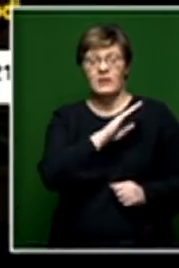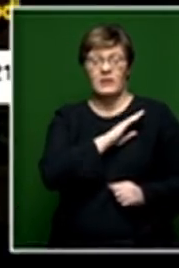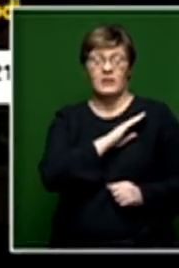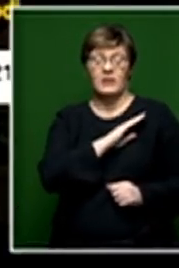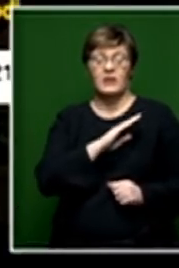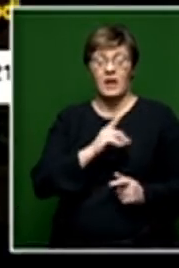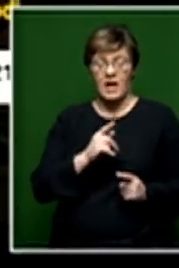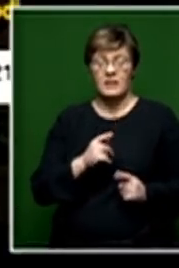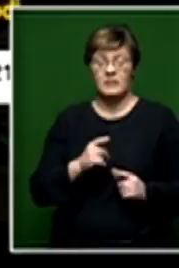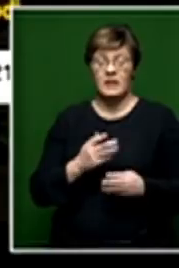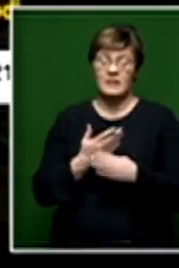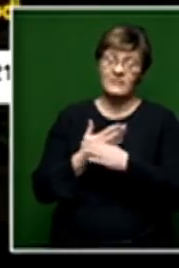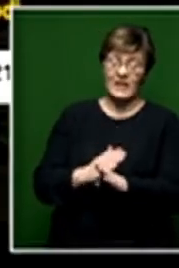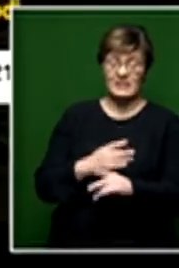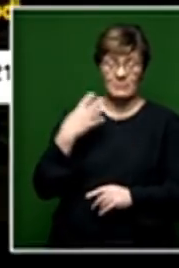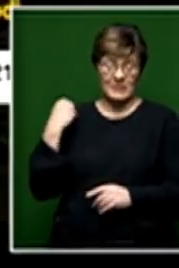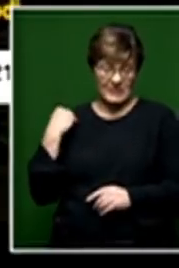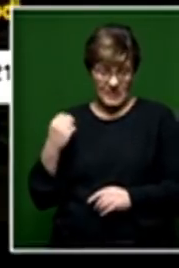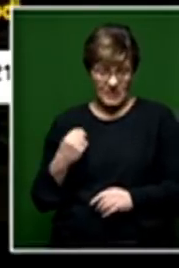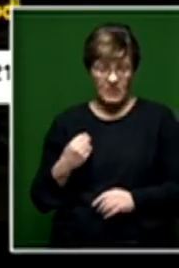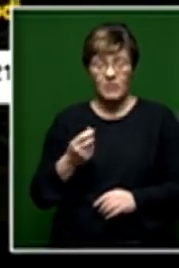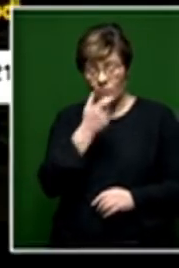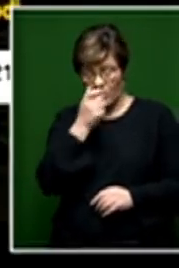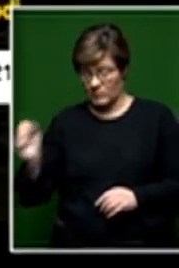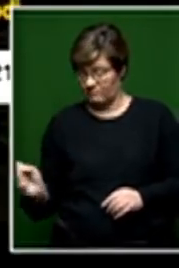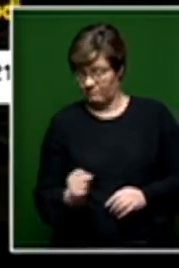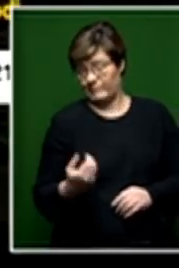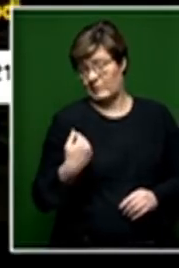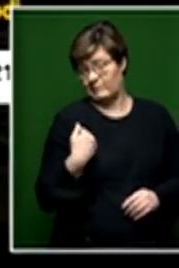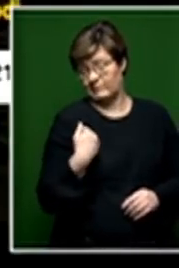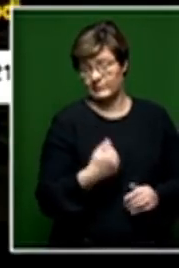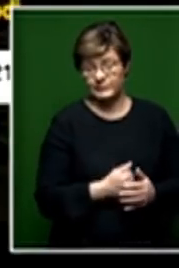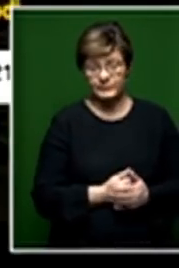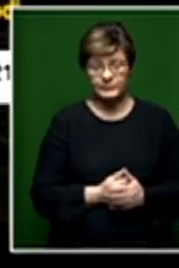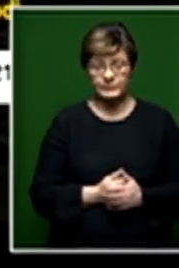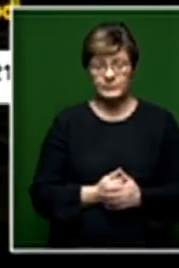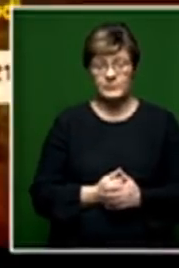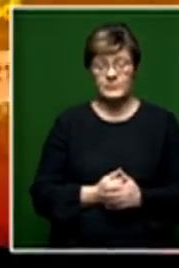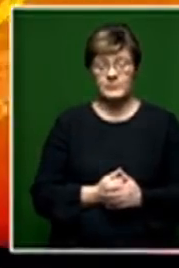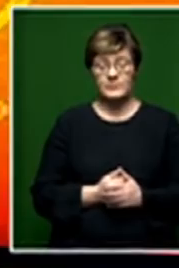Veterans and Defence Minister by President Cyril Ramaphosa.